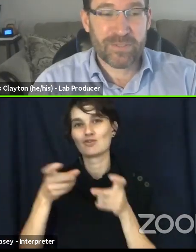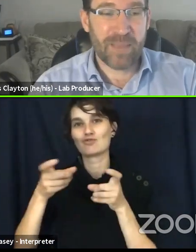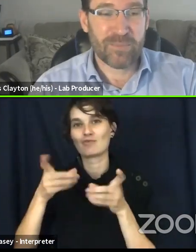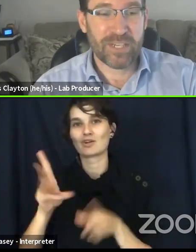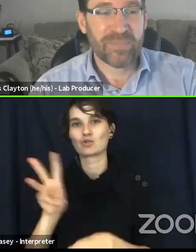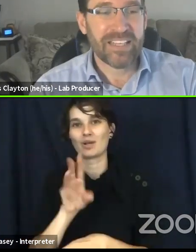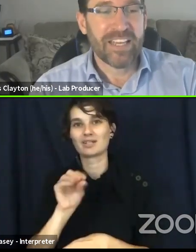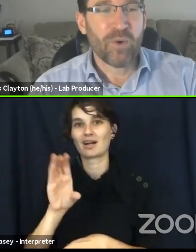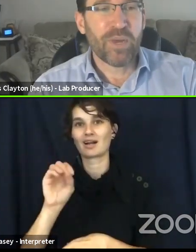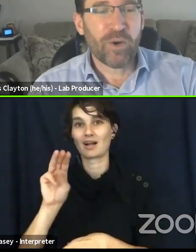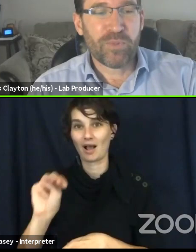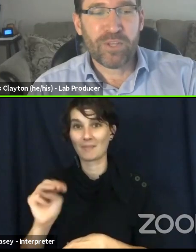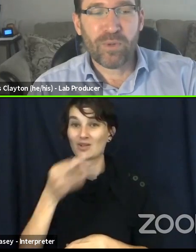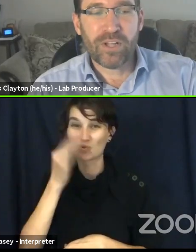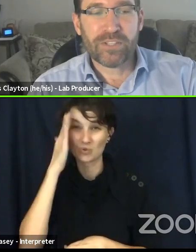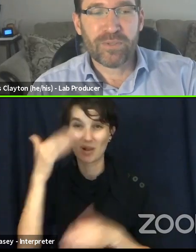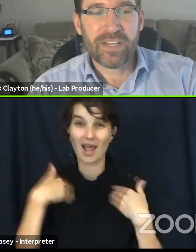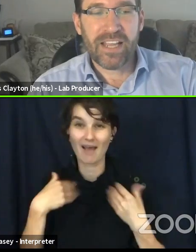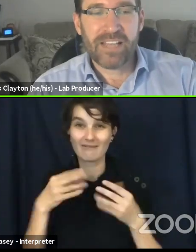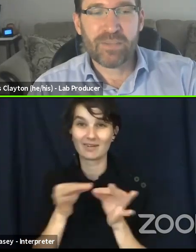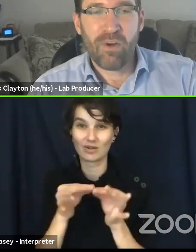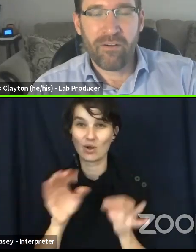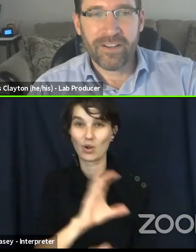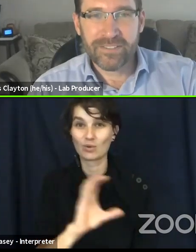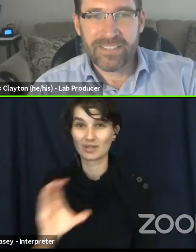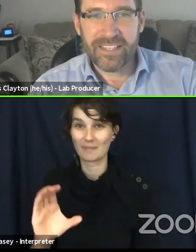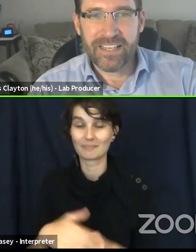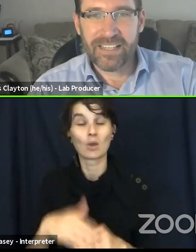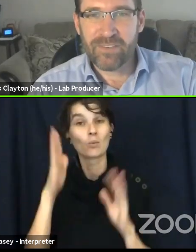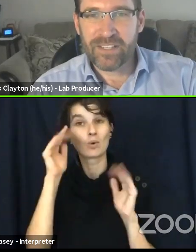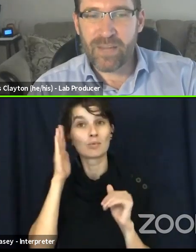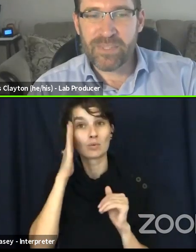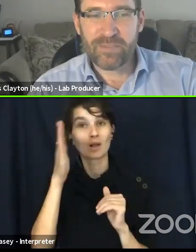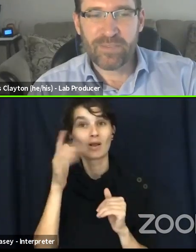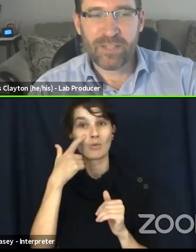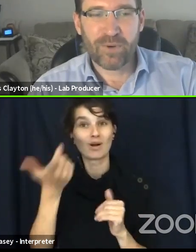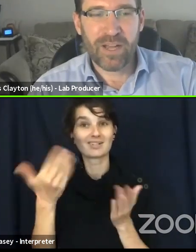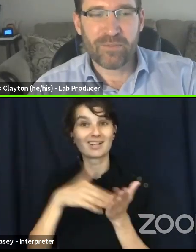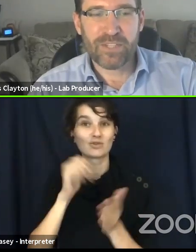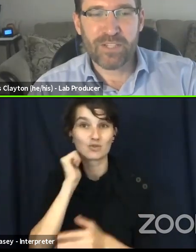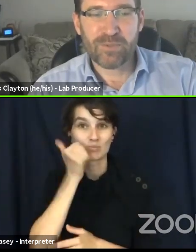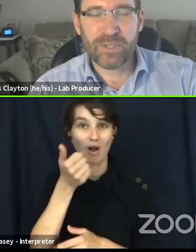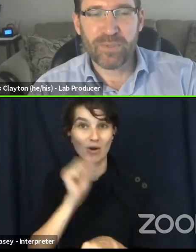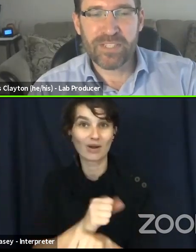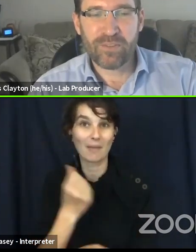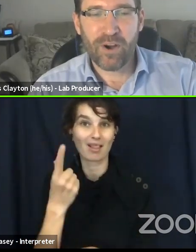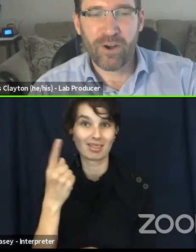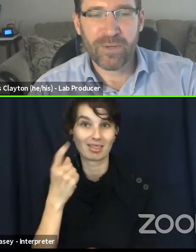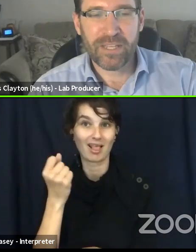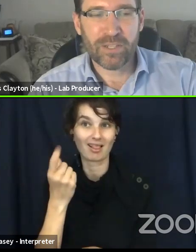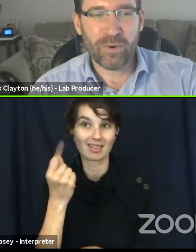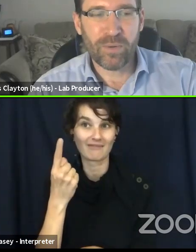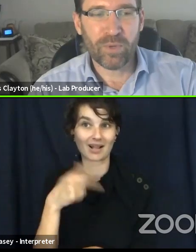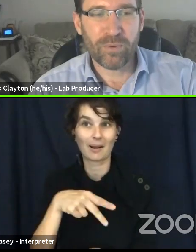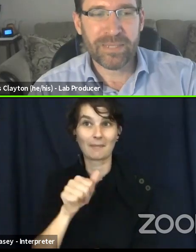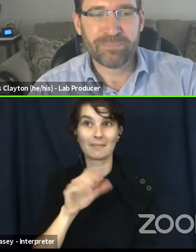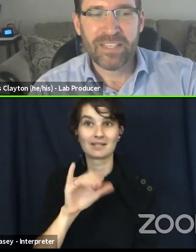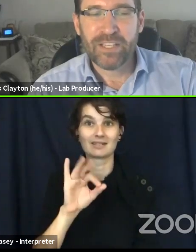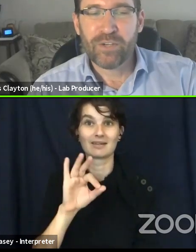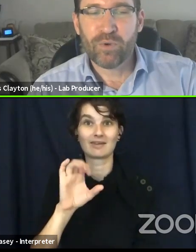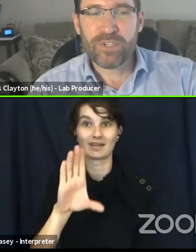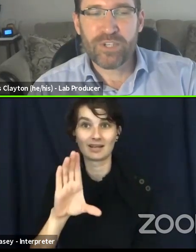with closed captioning. We hope that you will all tune in again tomorrow at 11 o'clock Pacific for a conversation between Luis Alfaro and Lori